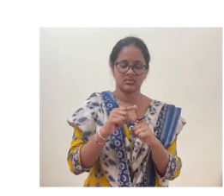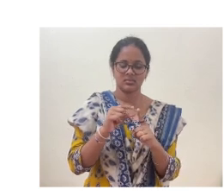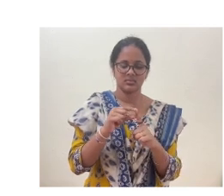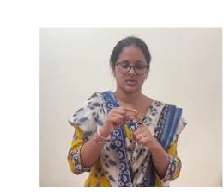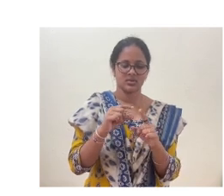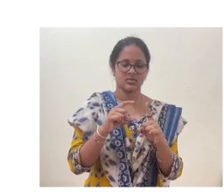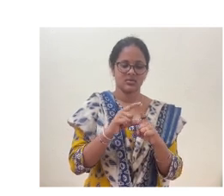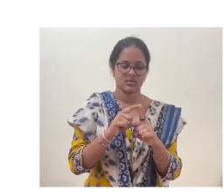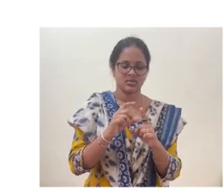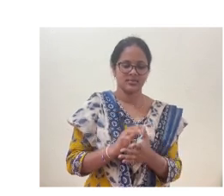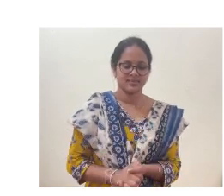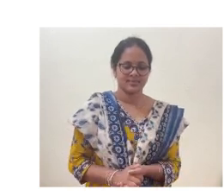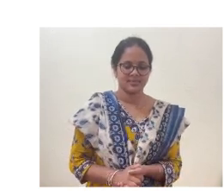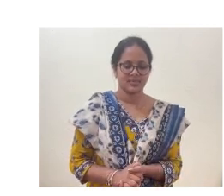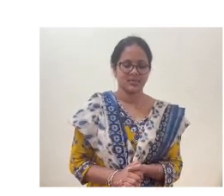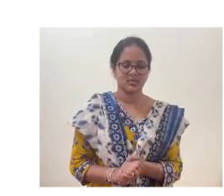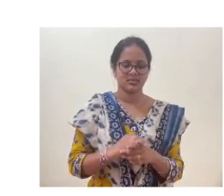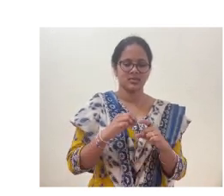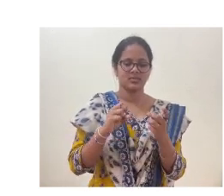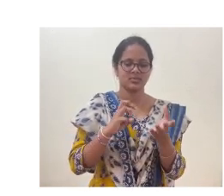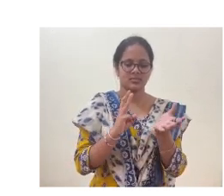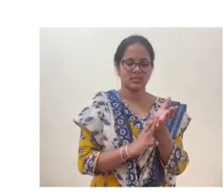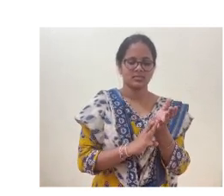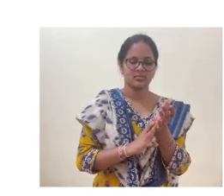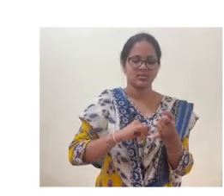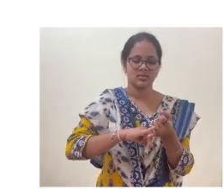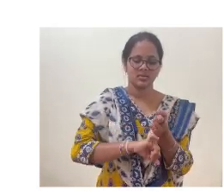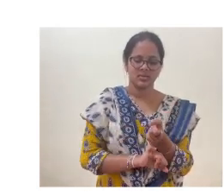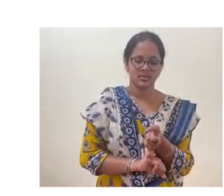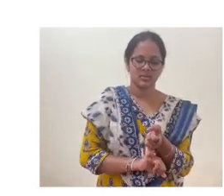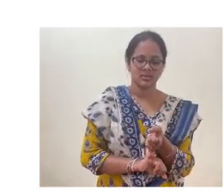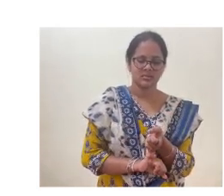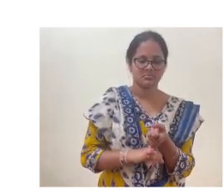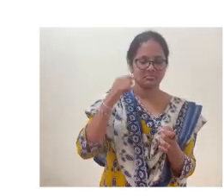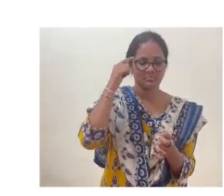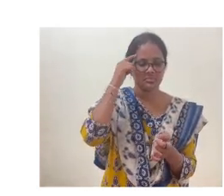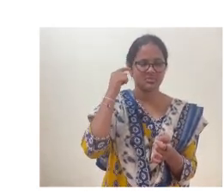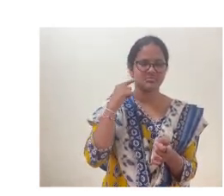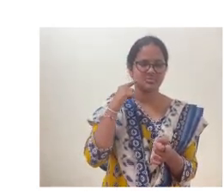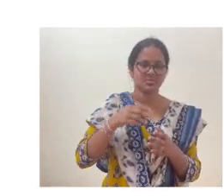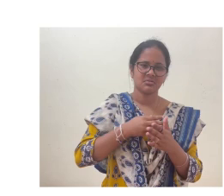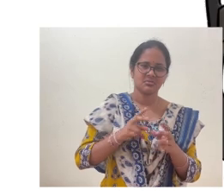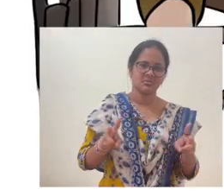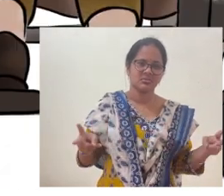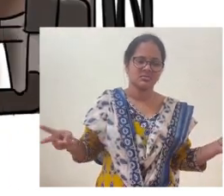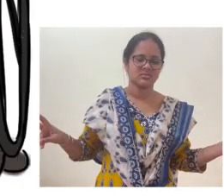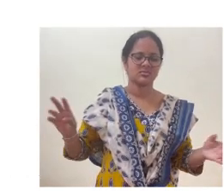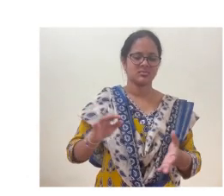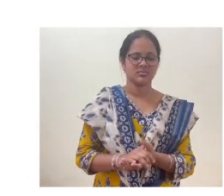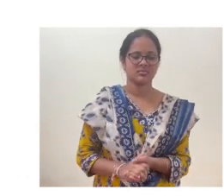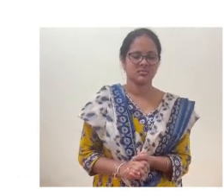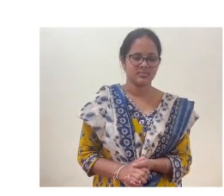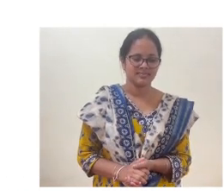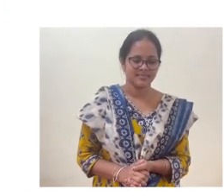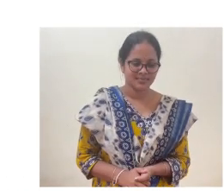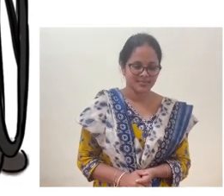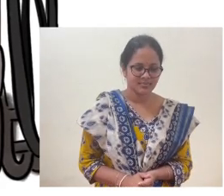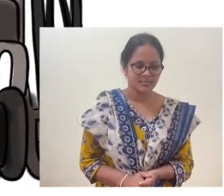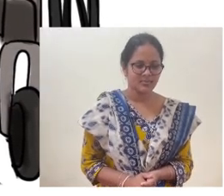blood condition that causes pain, tiredness, and organ problems. Multiple